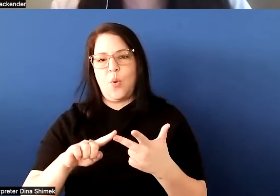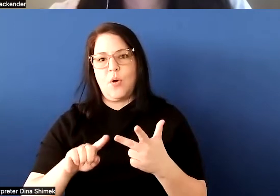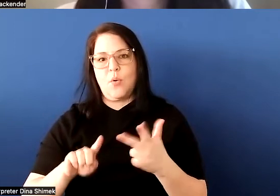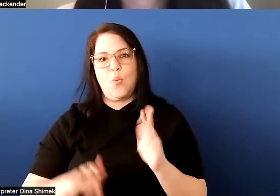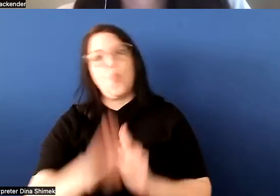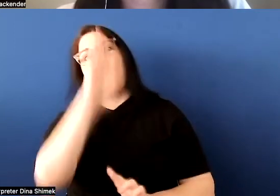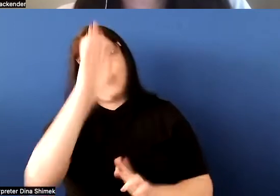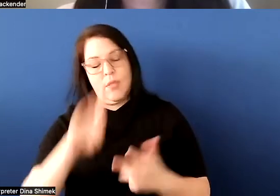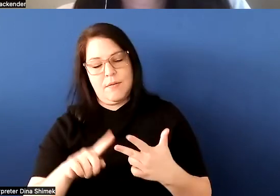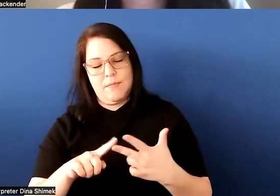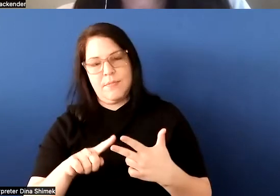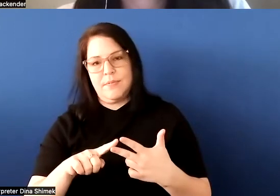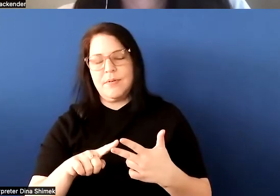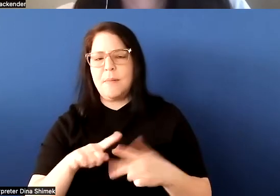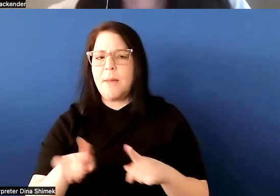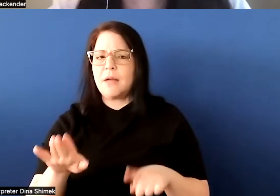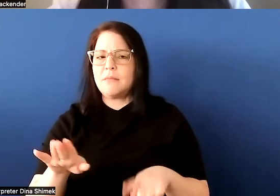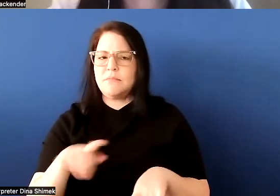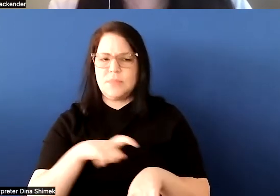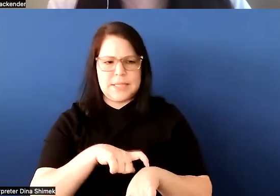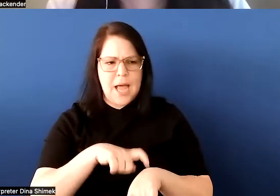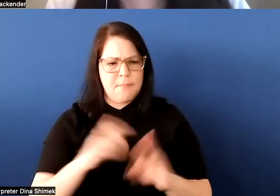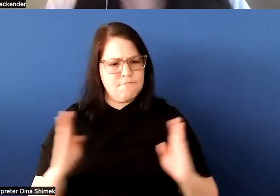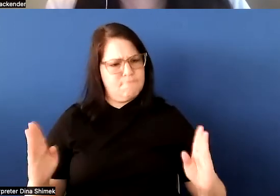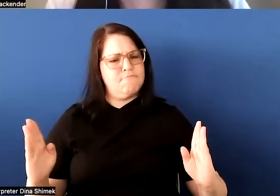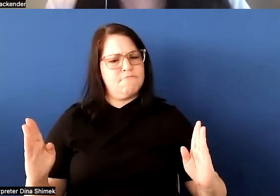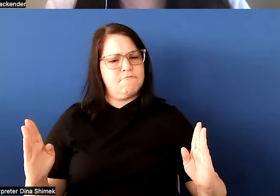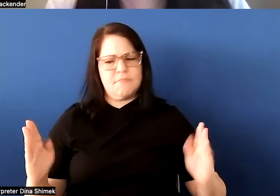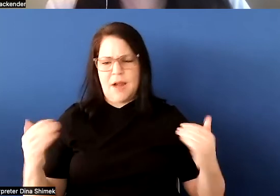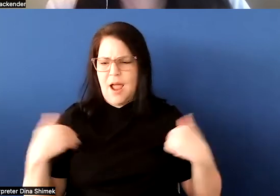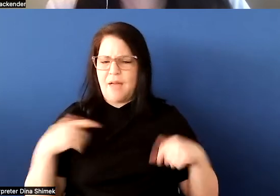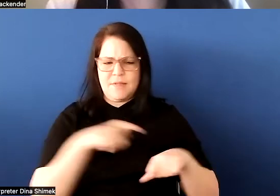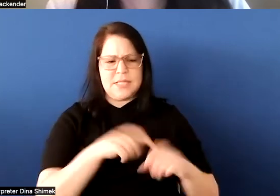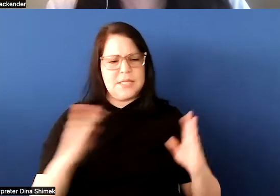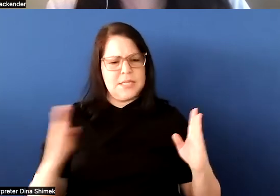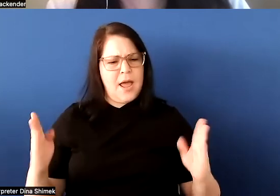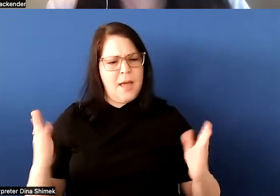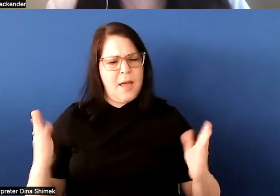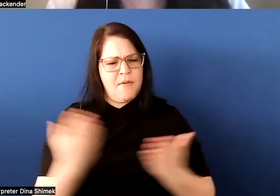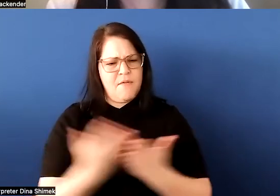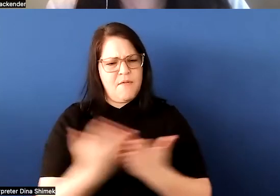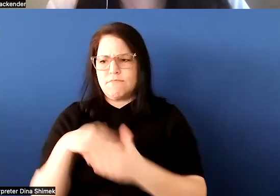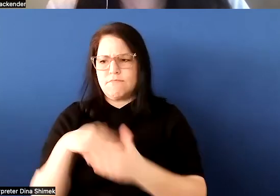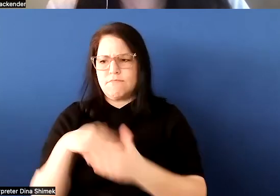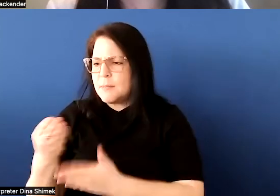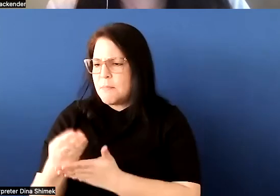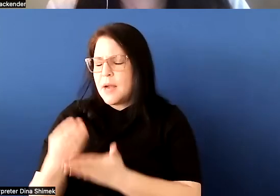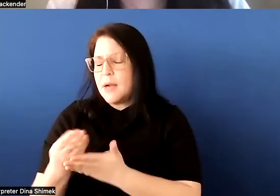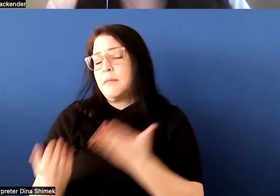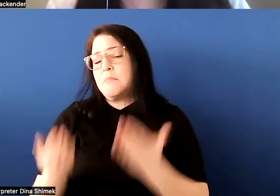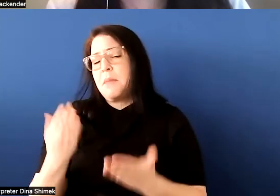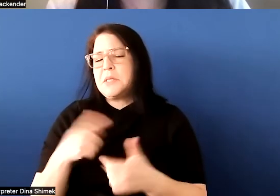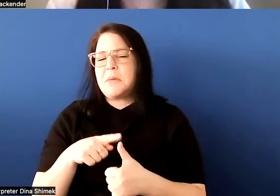But again, given your time horizons, in other words, how much time before you expect to use those monies, you may want to be